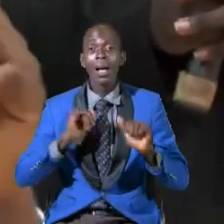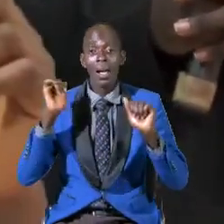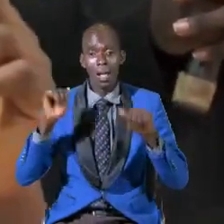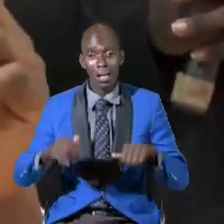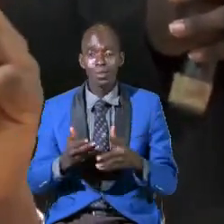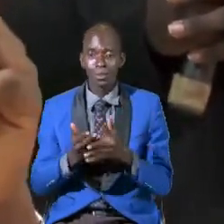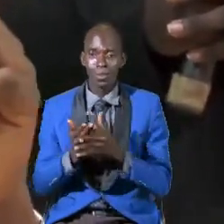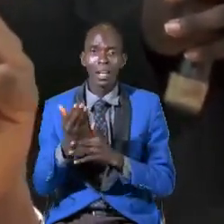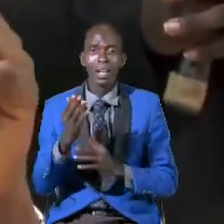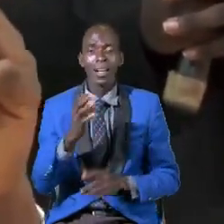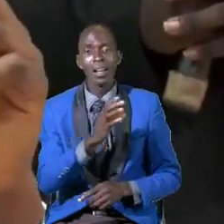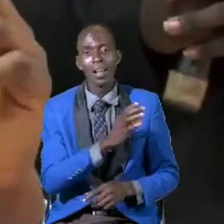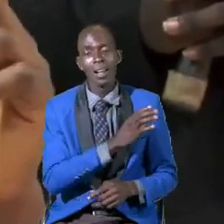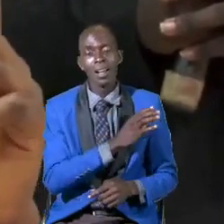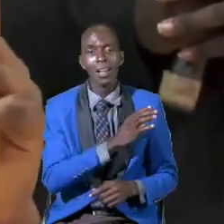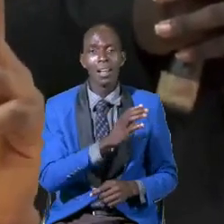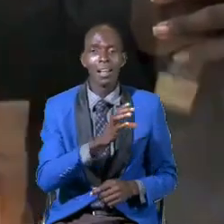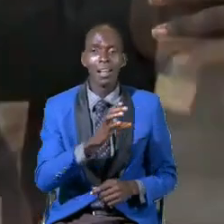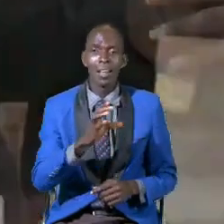I can to rise.